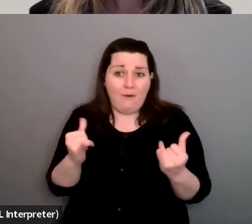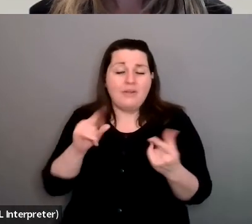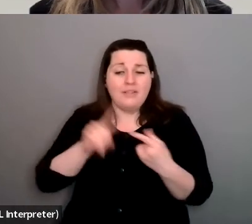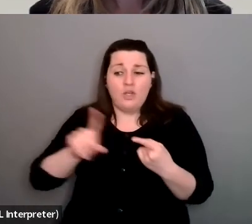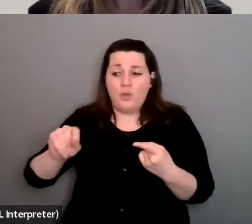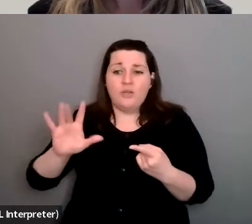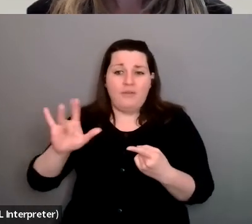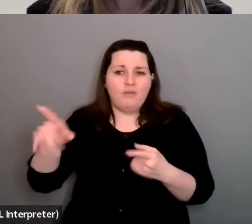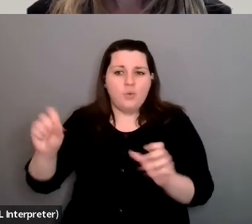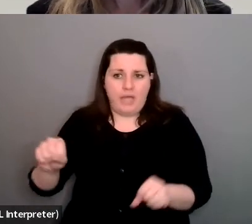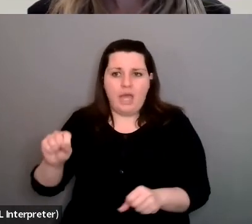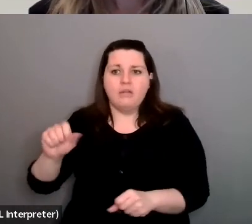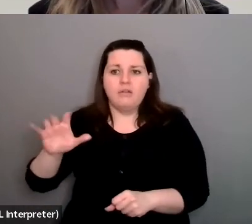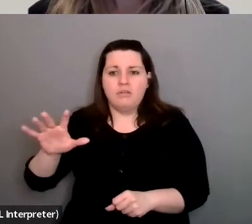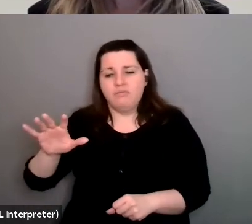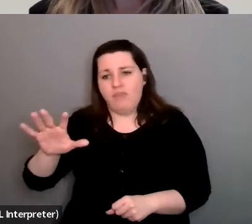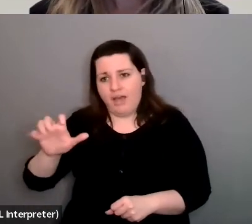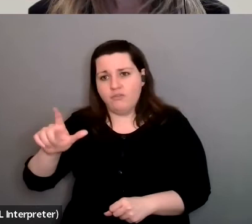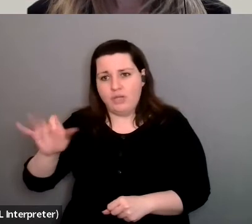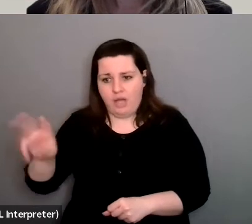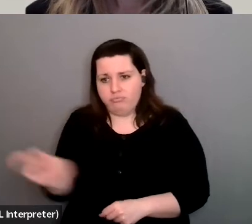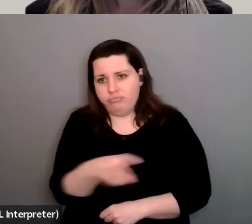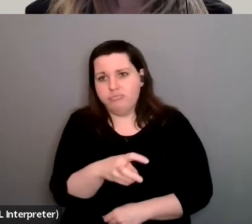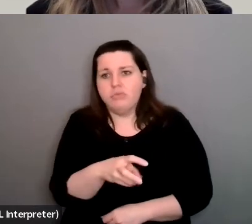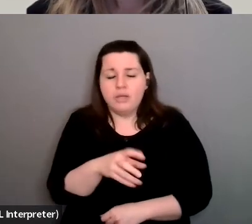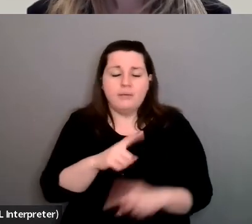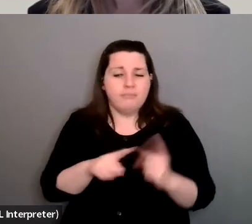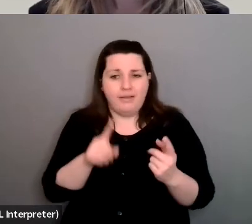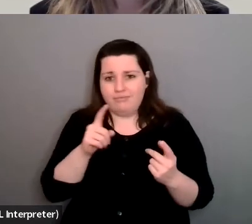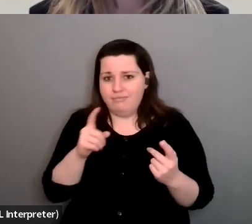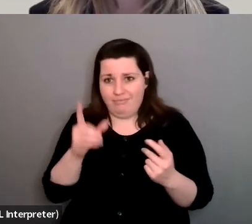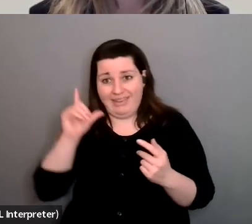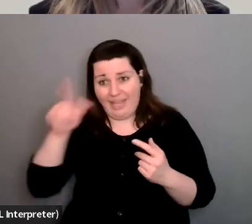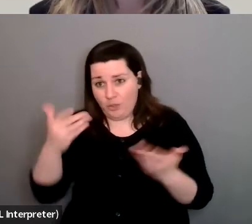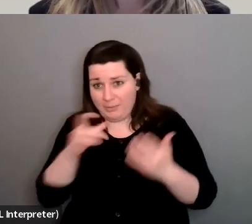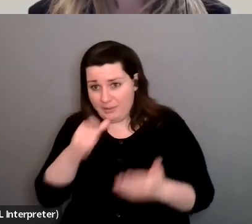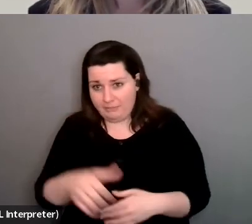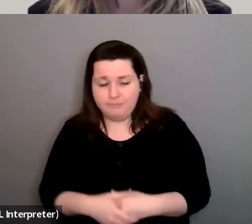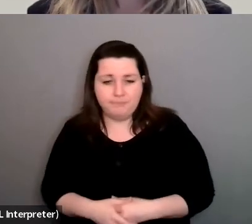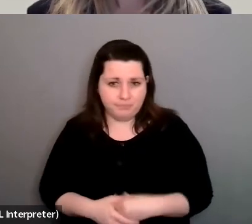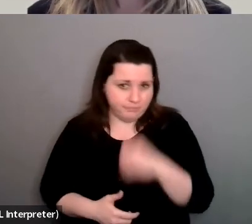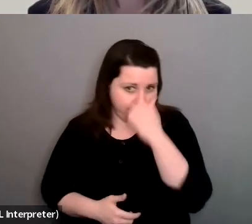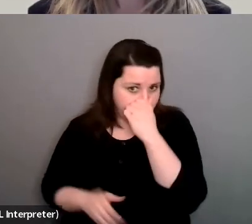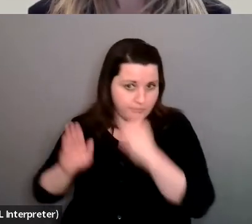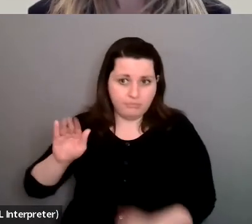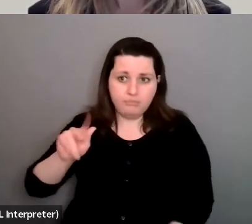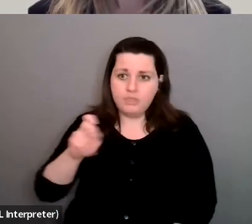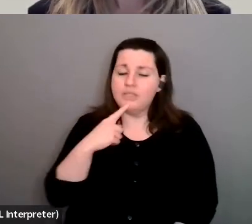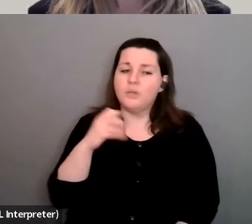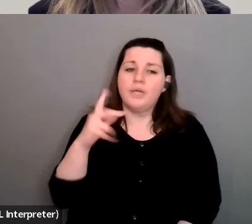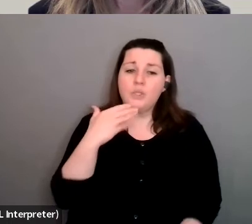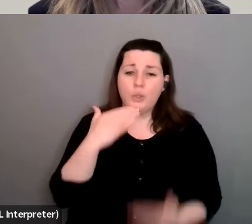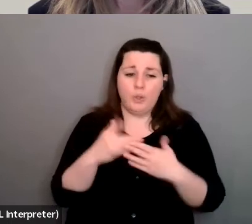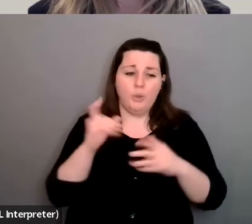to check if you get closer to that date. Great. Thanks, guys. This is a good question as we're getting